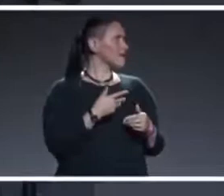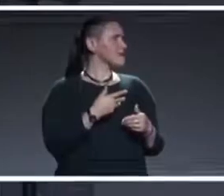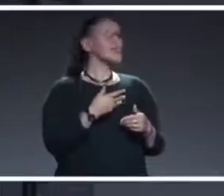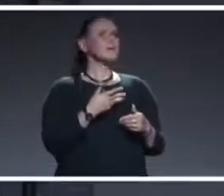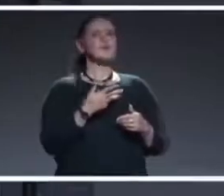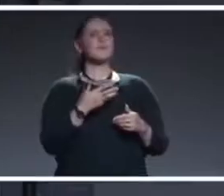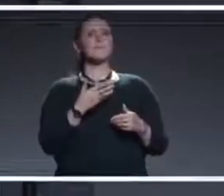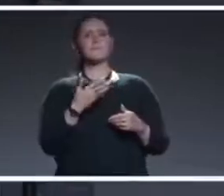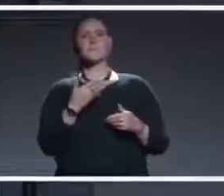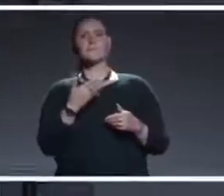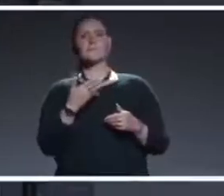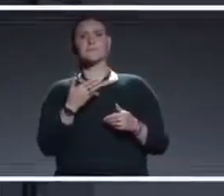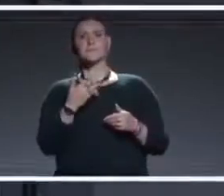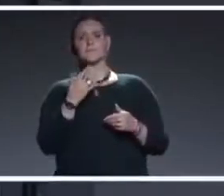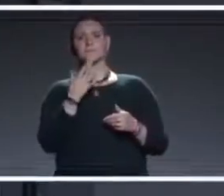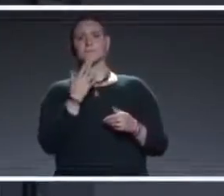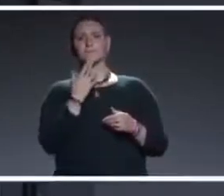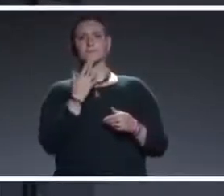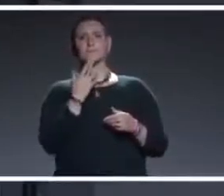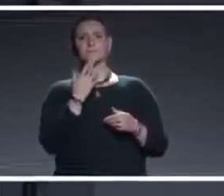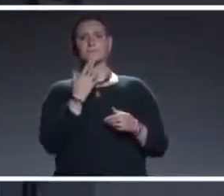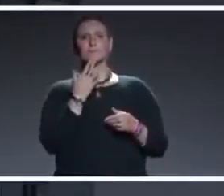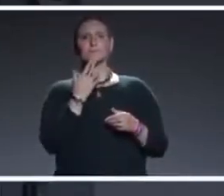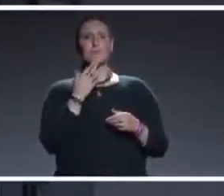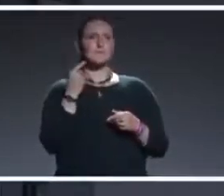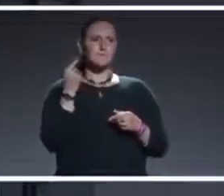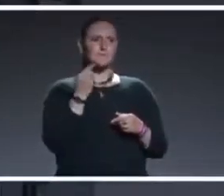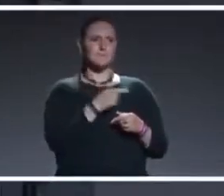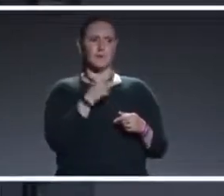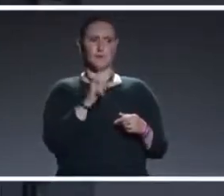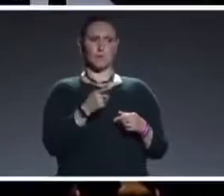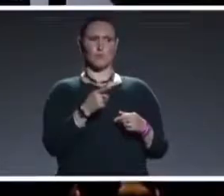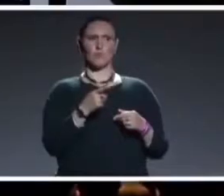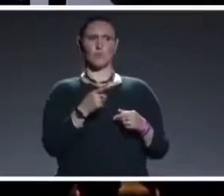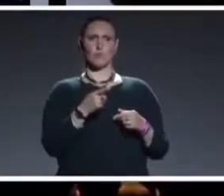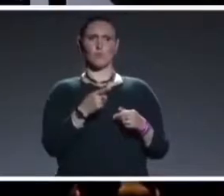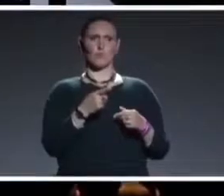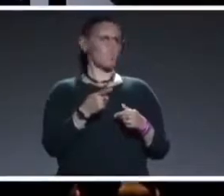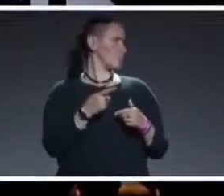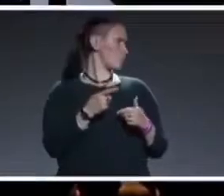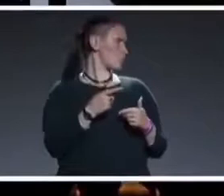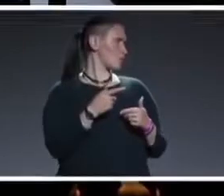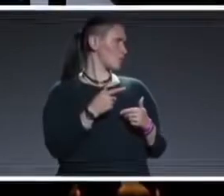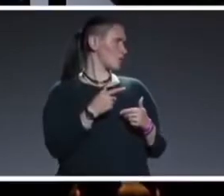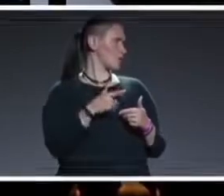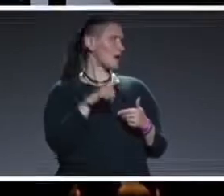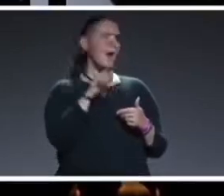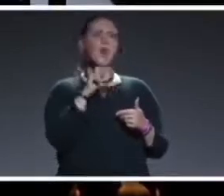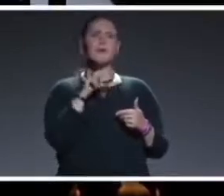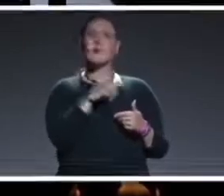no, you can't do that. And I know it better. I did it first. I'm the controller.